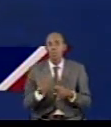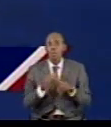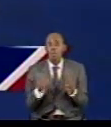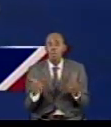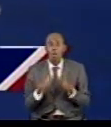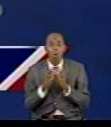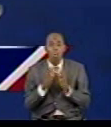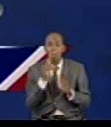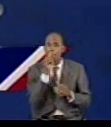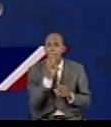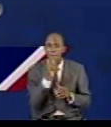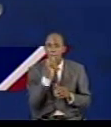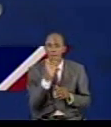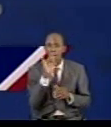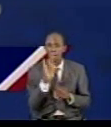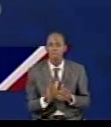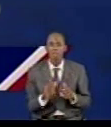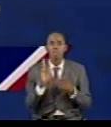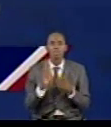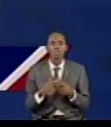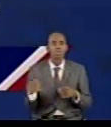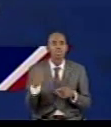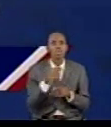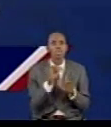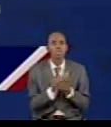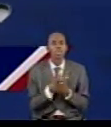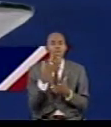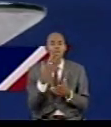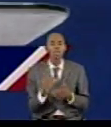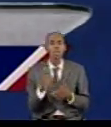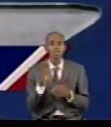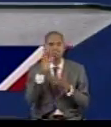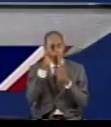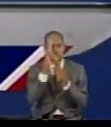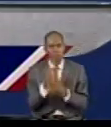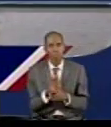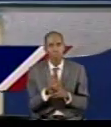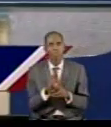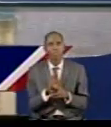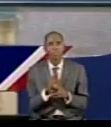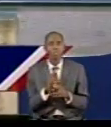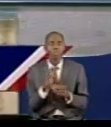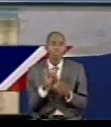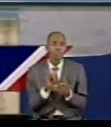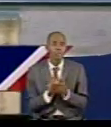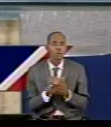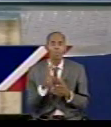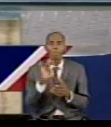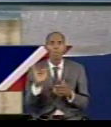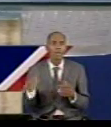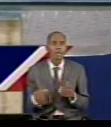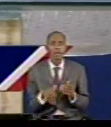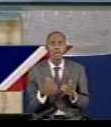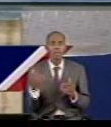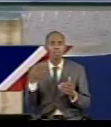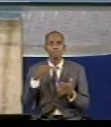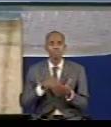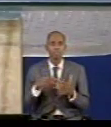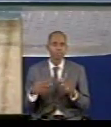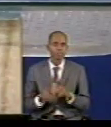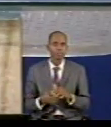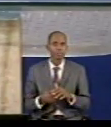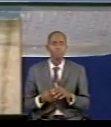them which were of reputation, lest by any means,